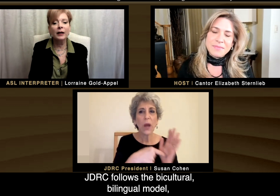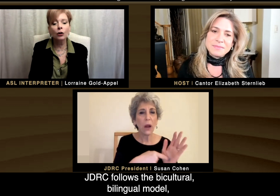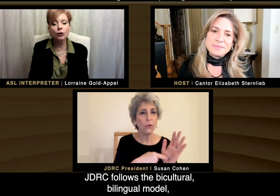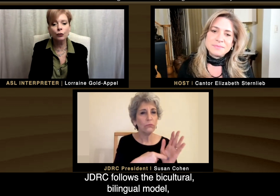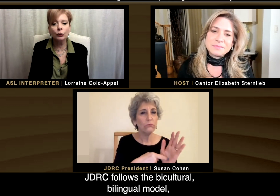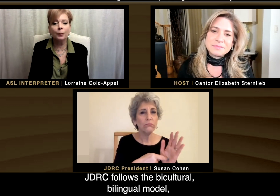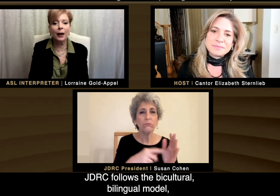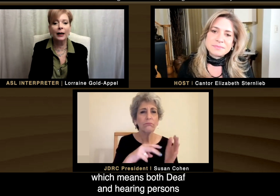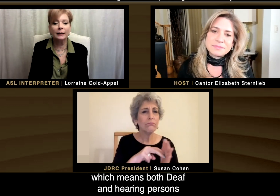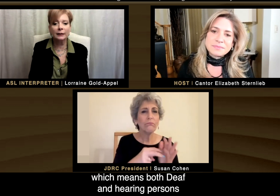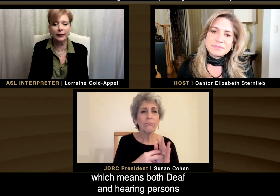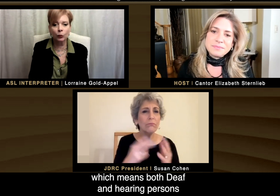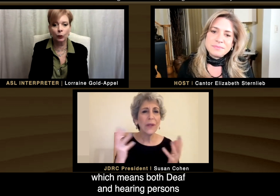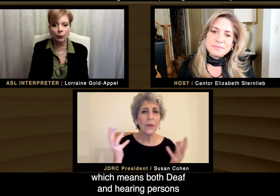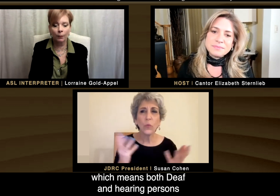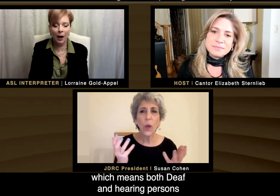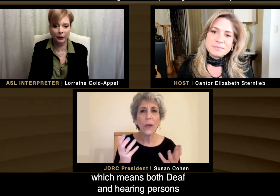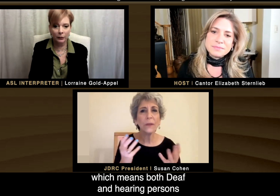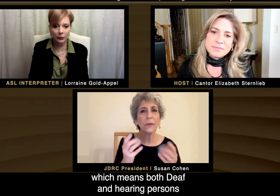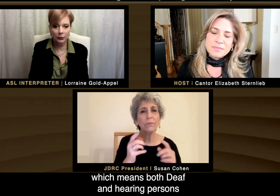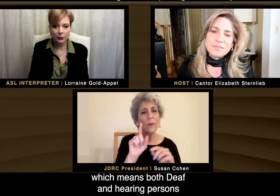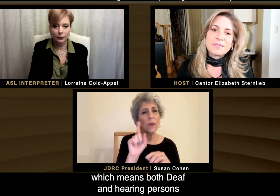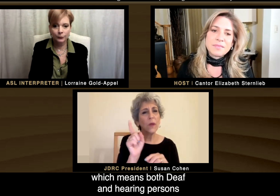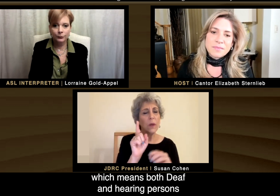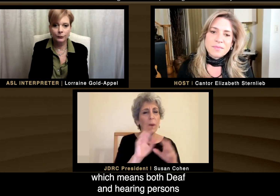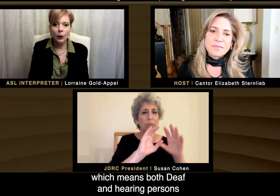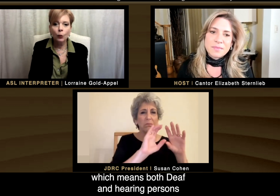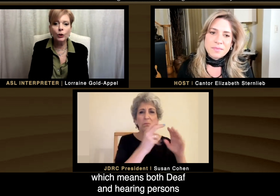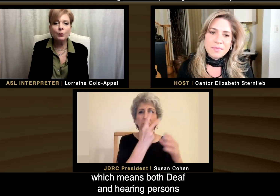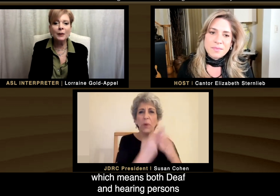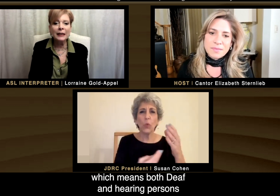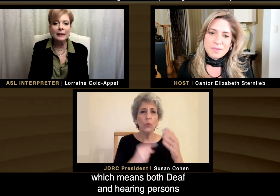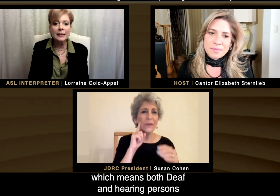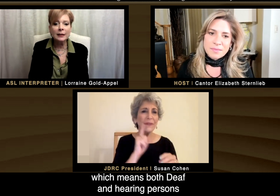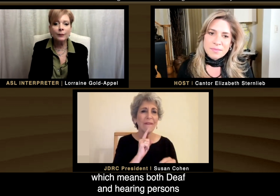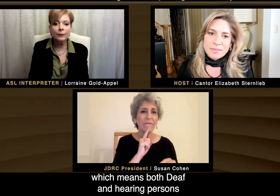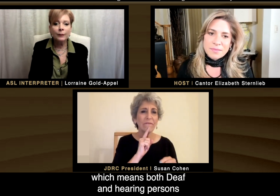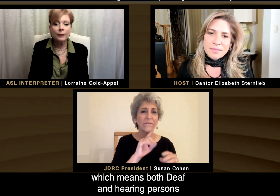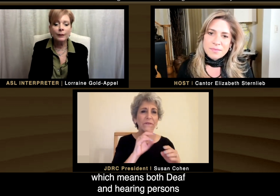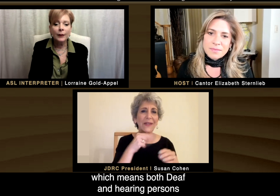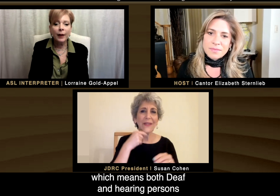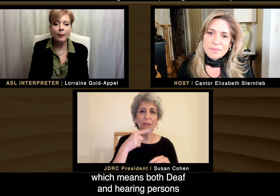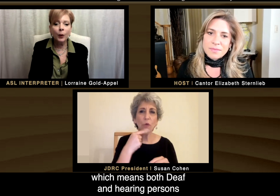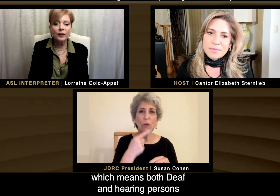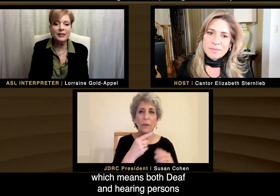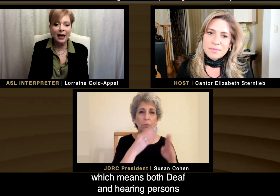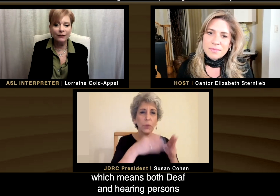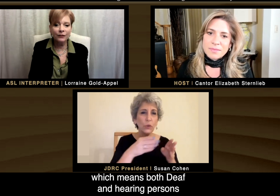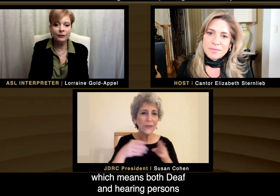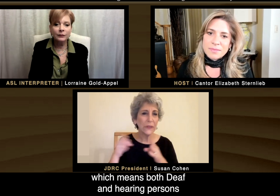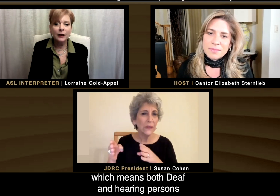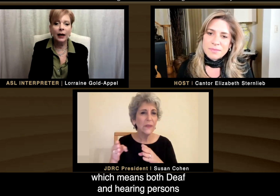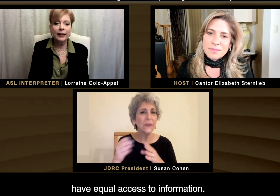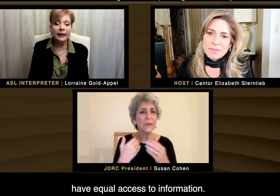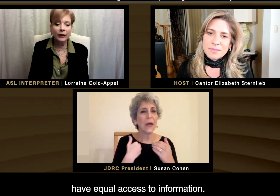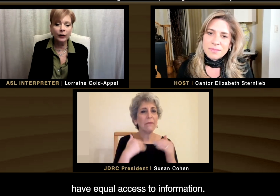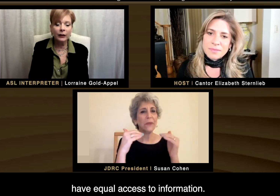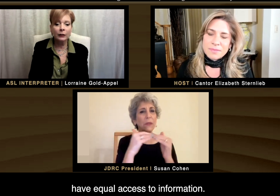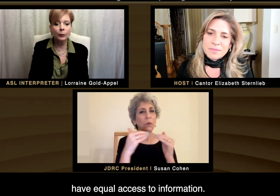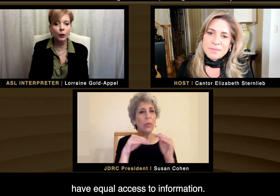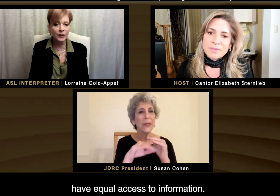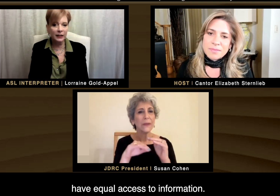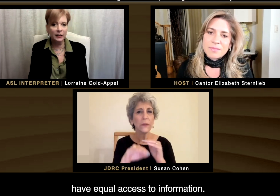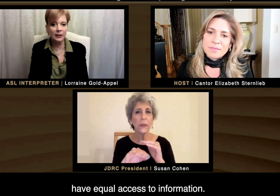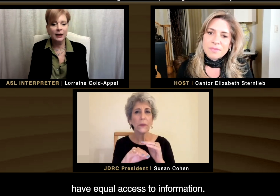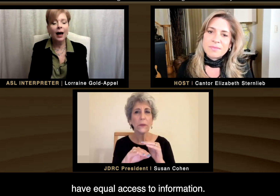follows the bicultural, bilingual model, which means that both deaf and